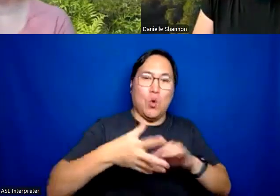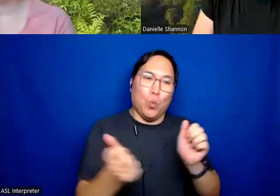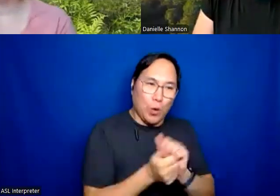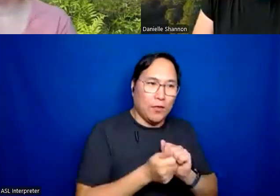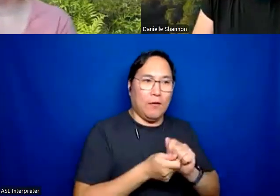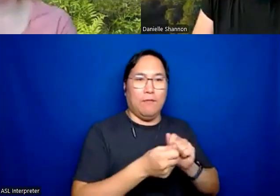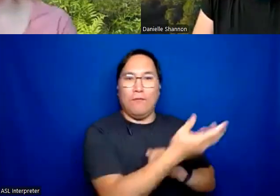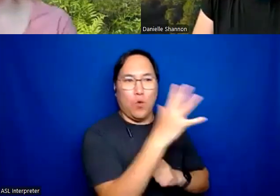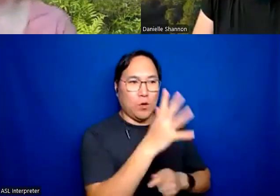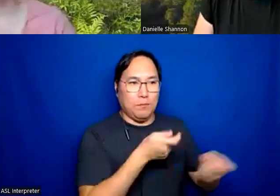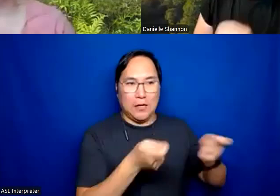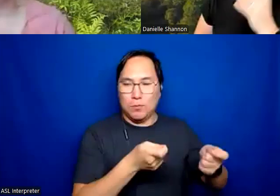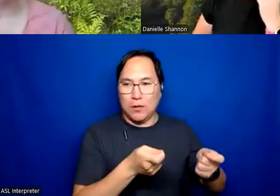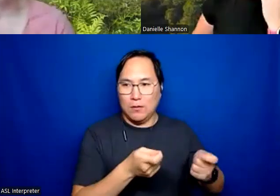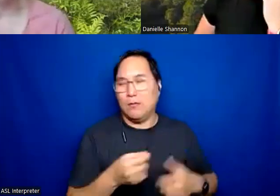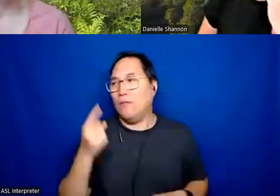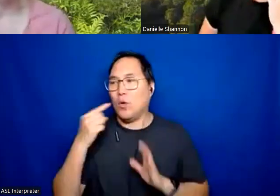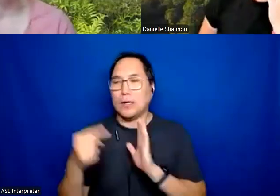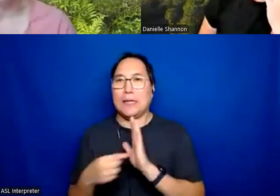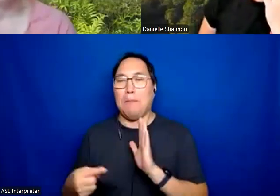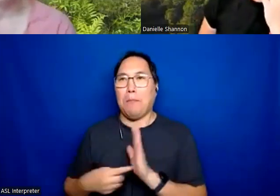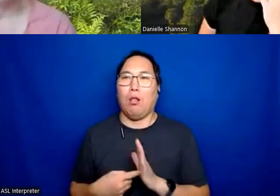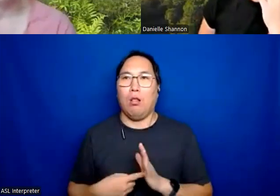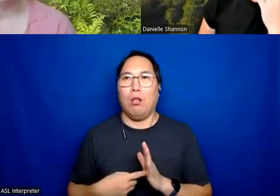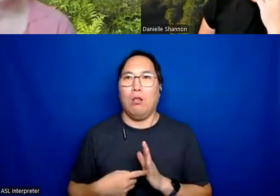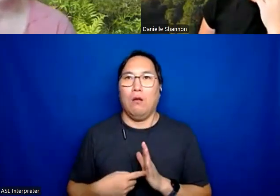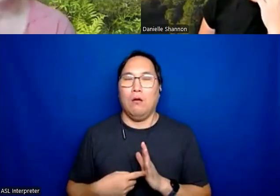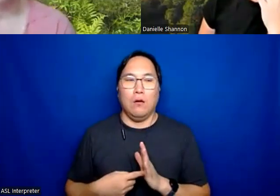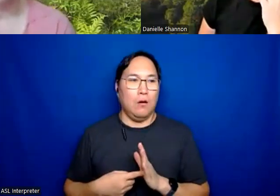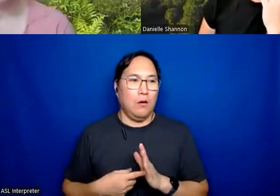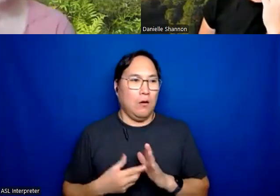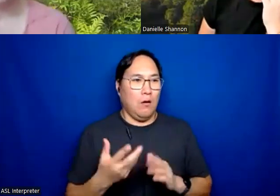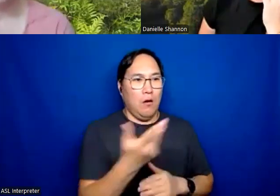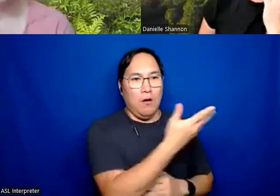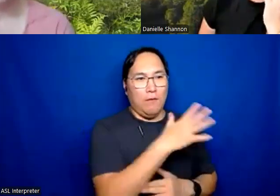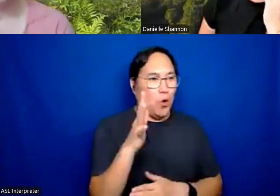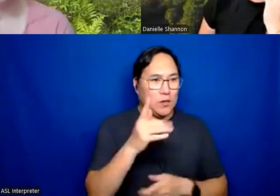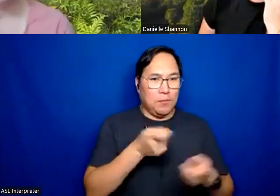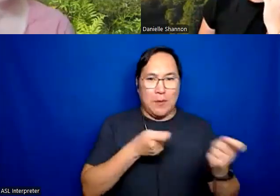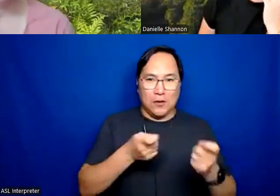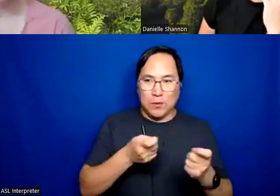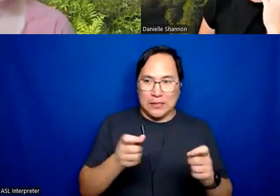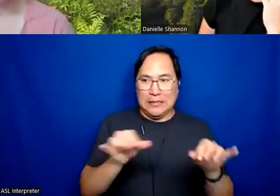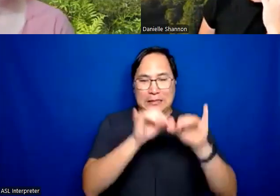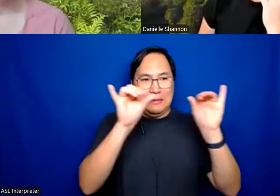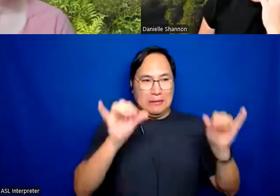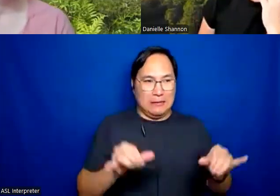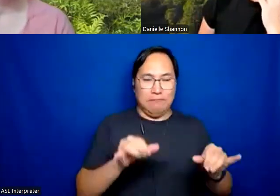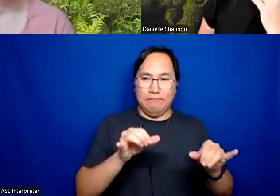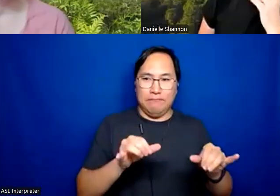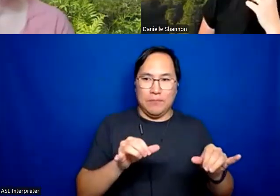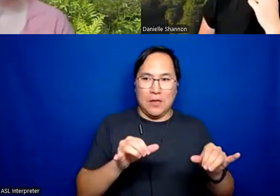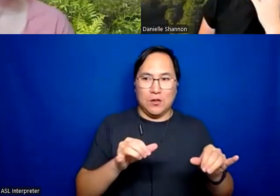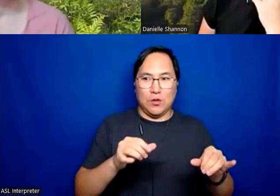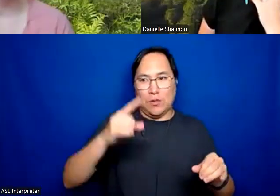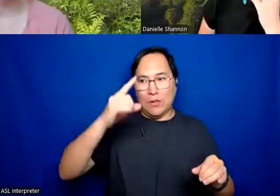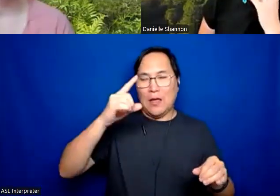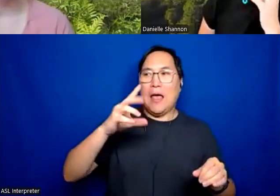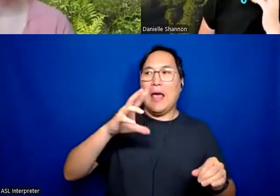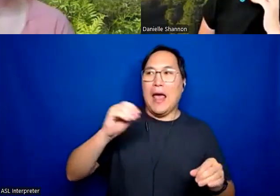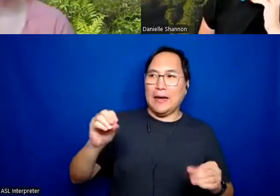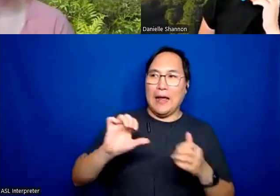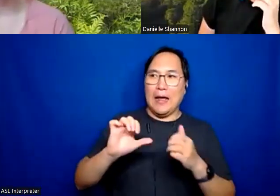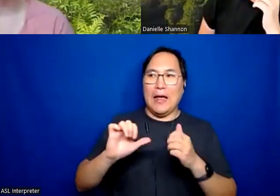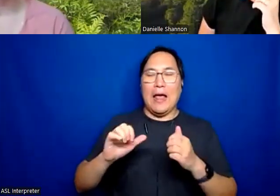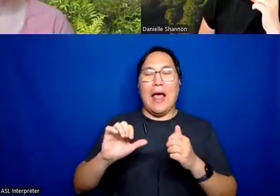like thinking about how we create, forest management infrastructure, for instance, that is also recreational infrastructure,